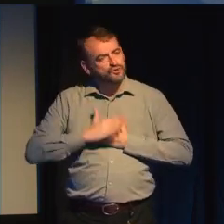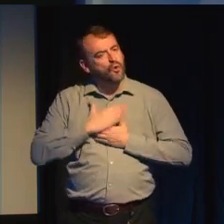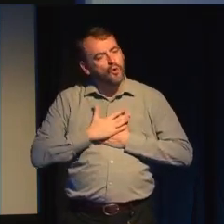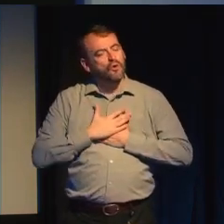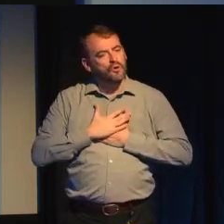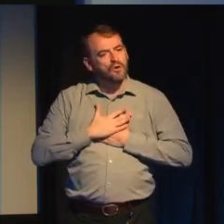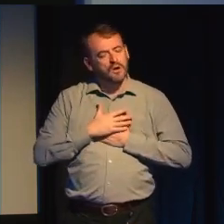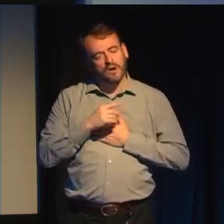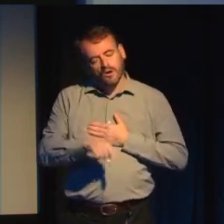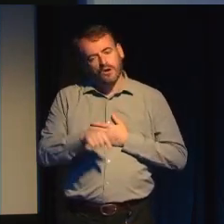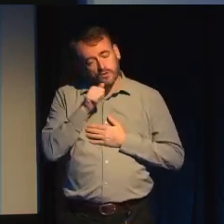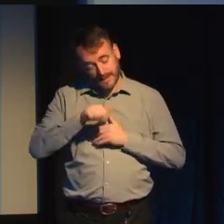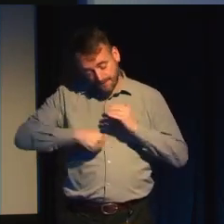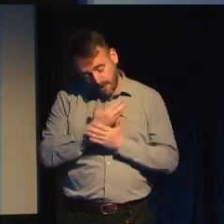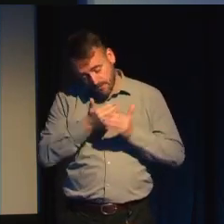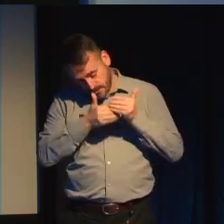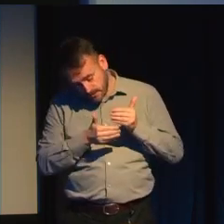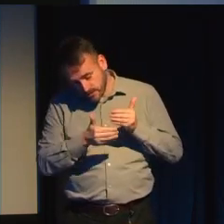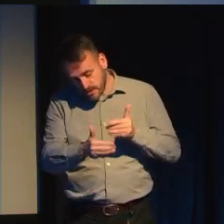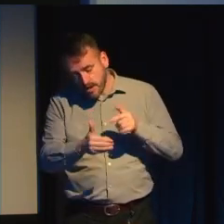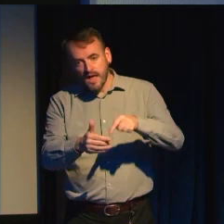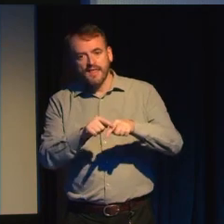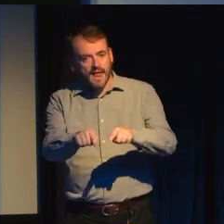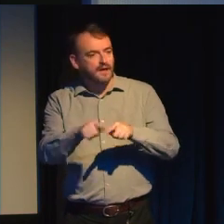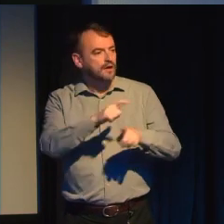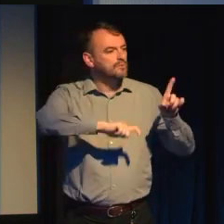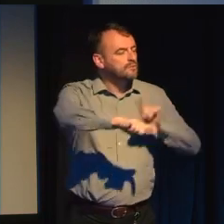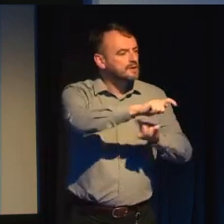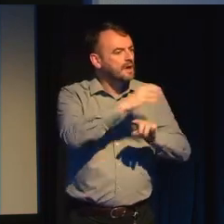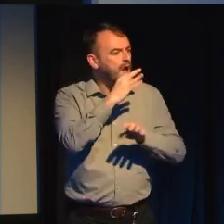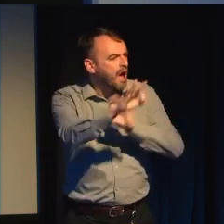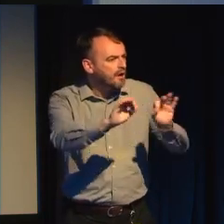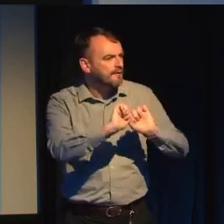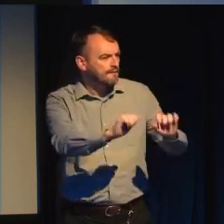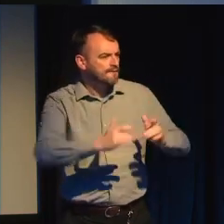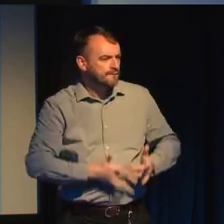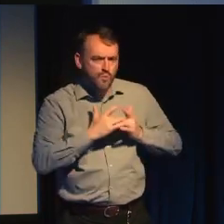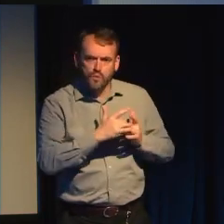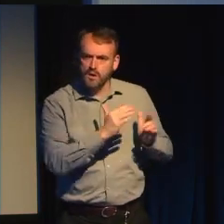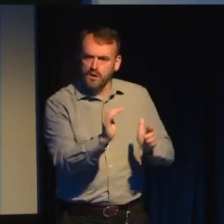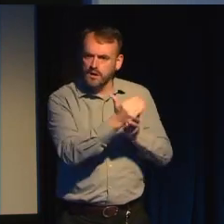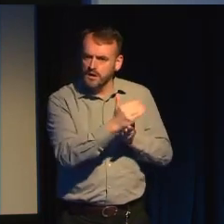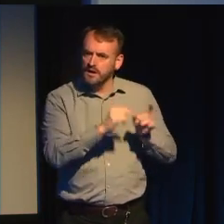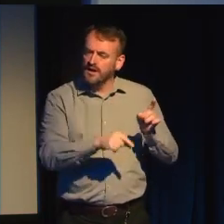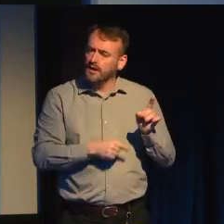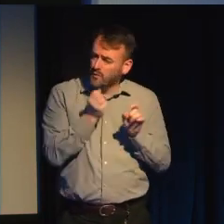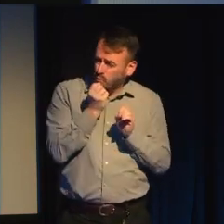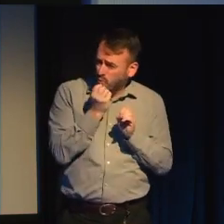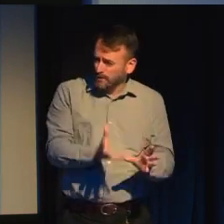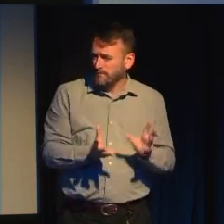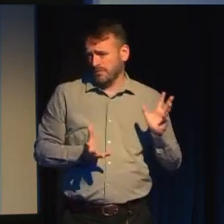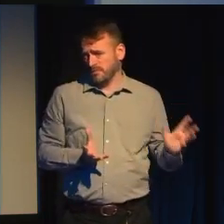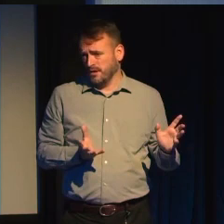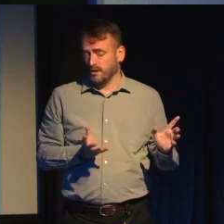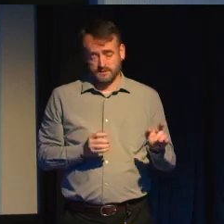down development, we can go out to our community, we can ask them what they think. And that's wonderful as well, because ultimately that's all that really matters.